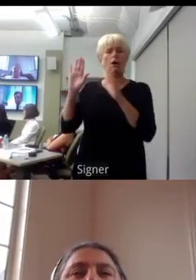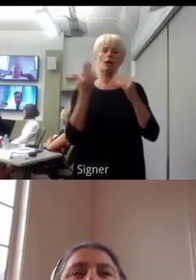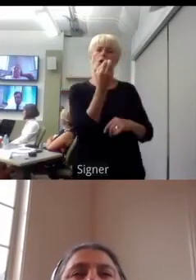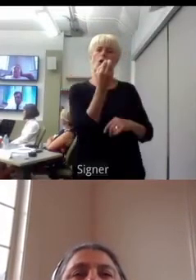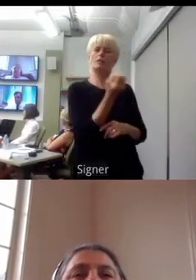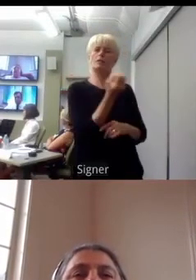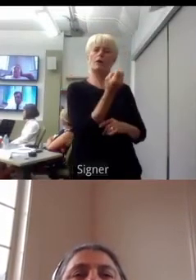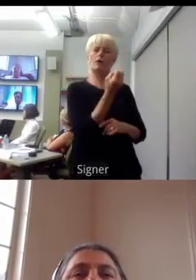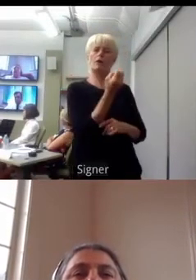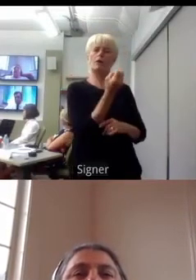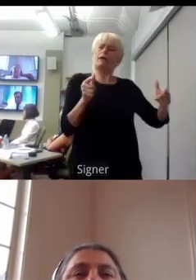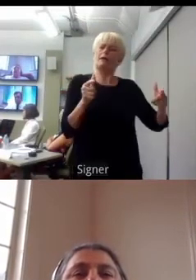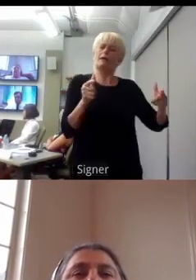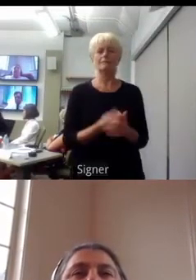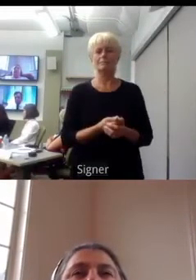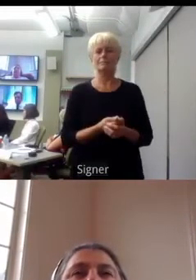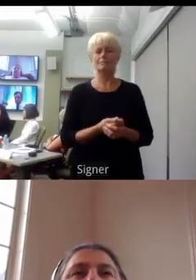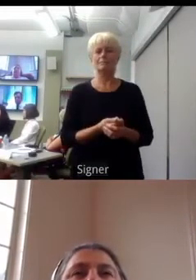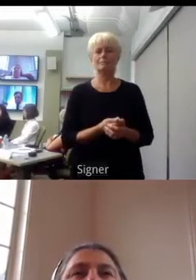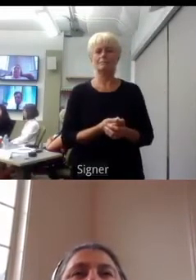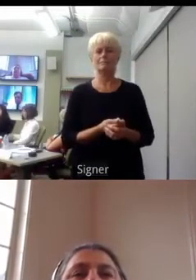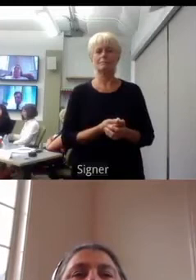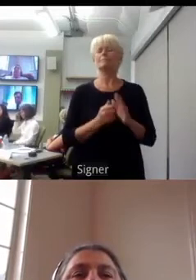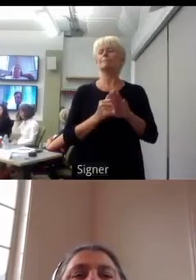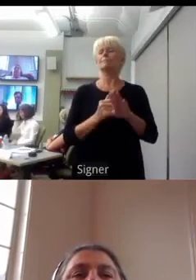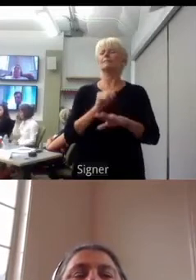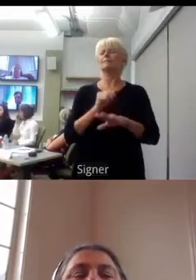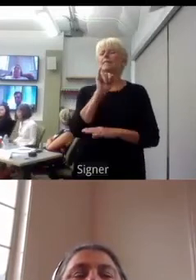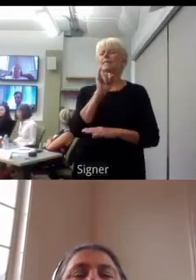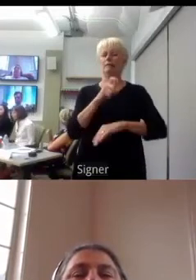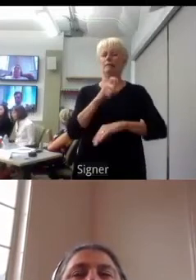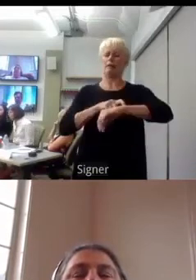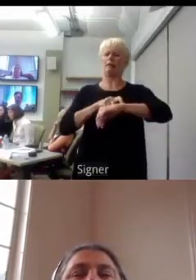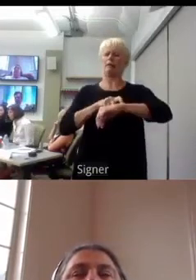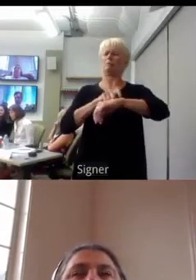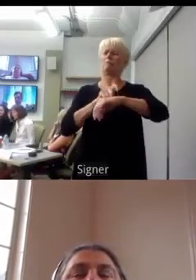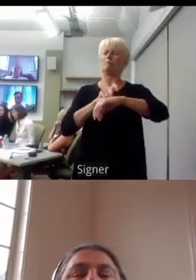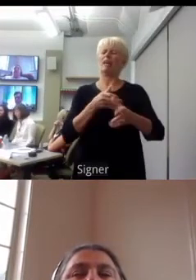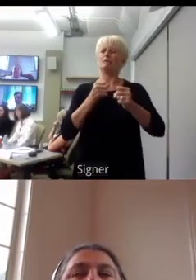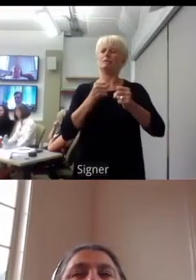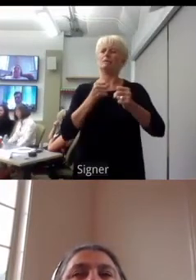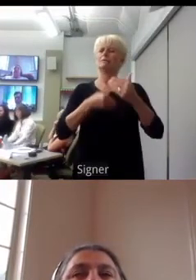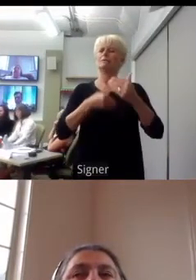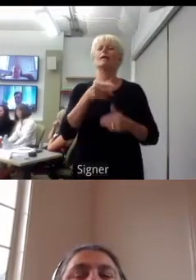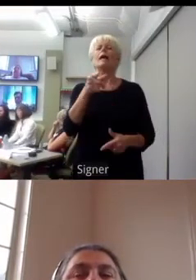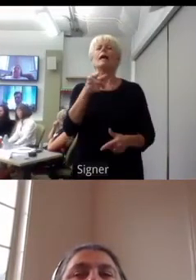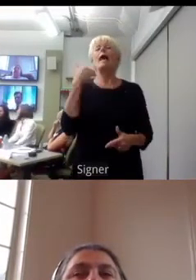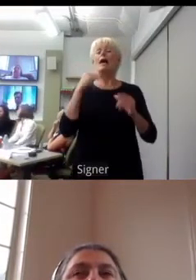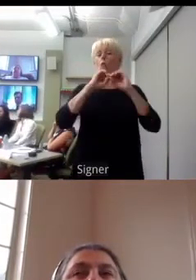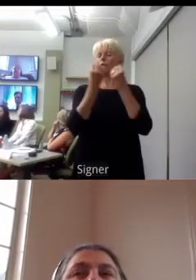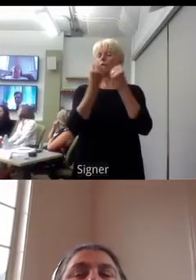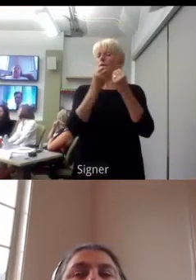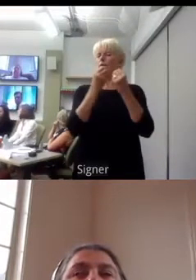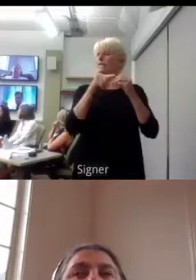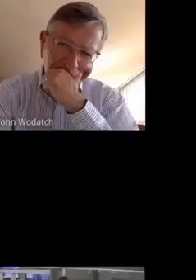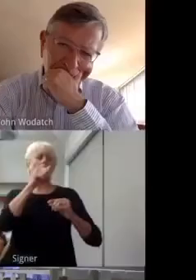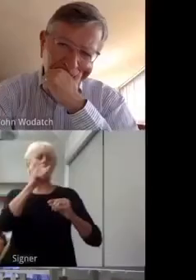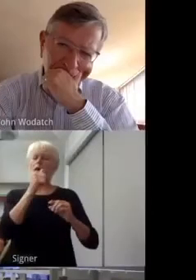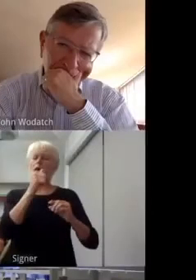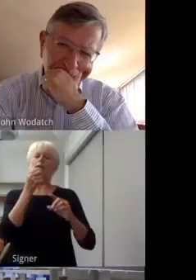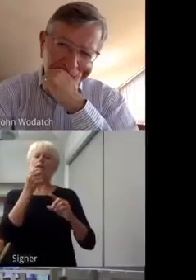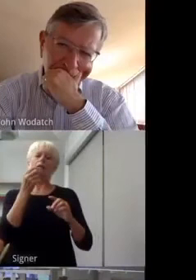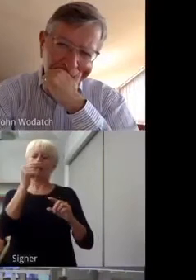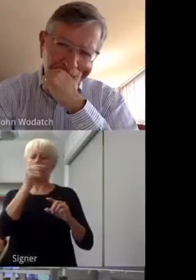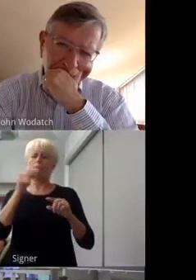I'm going to move fast. There's an organization which is not government called the Canadian Standards Association. They've